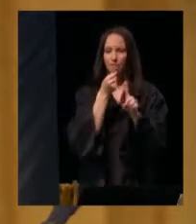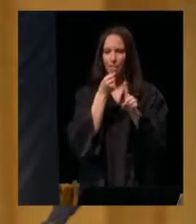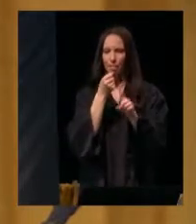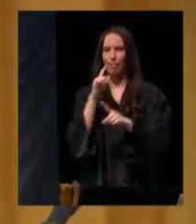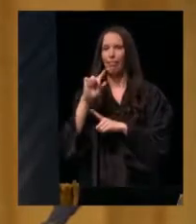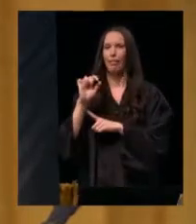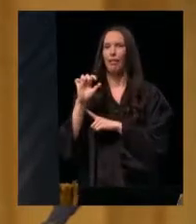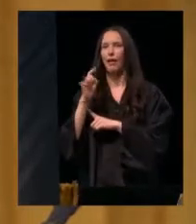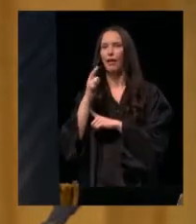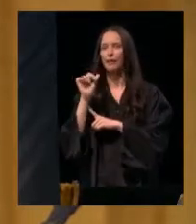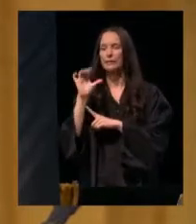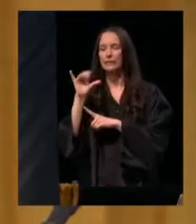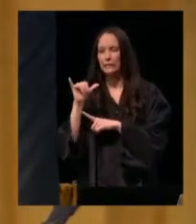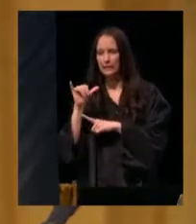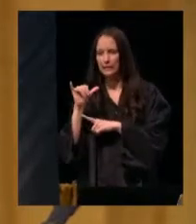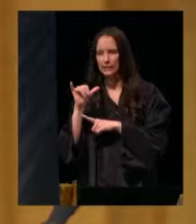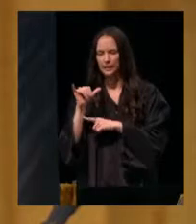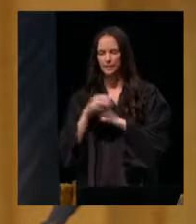legacy.